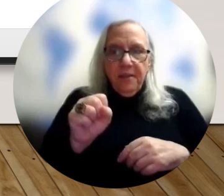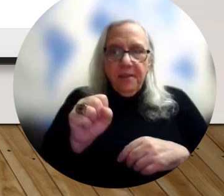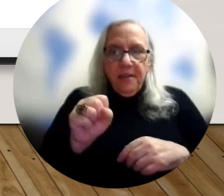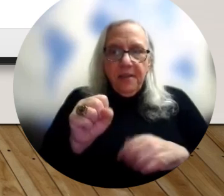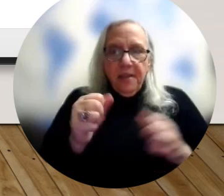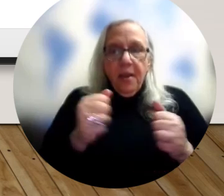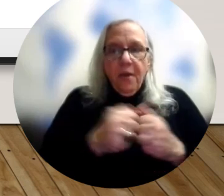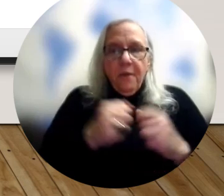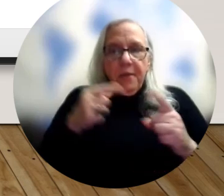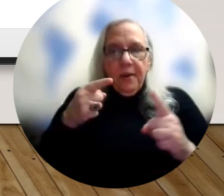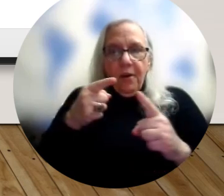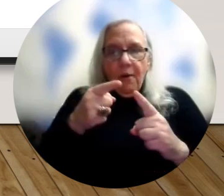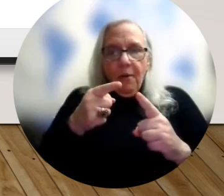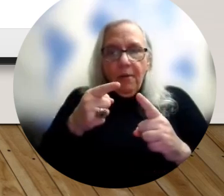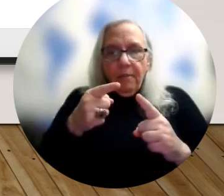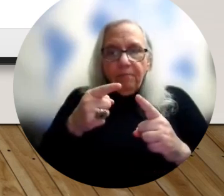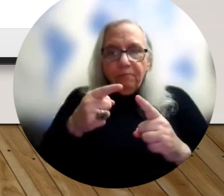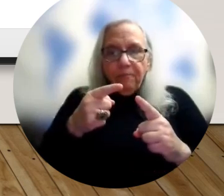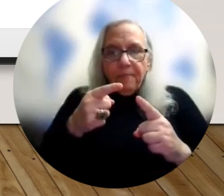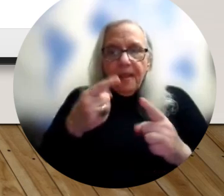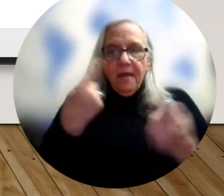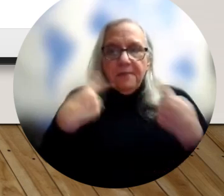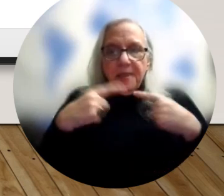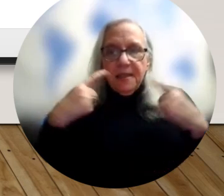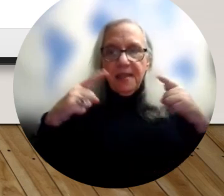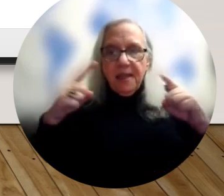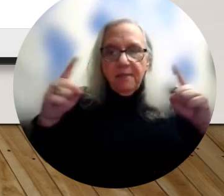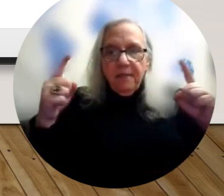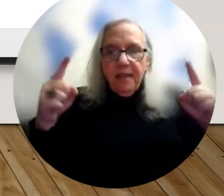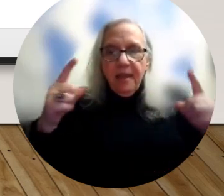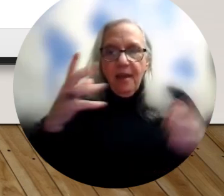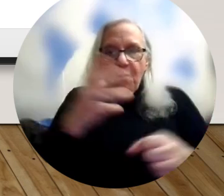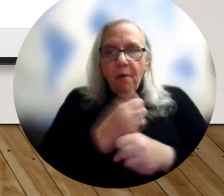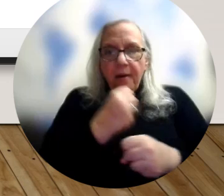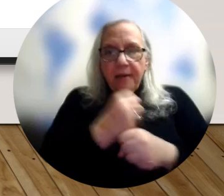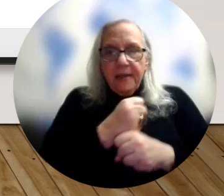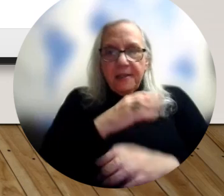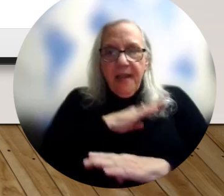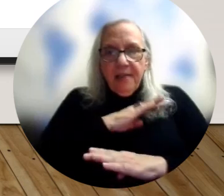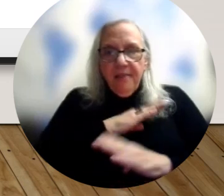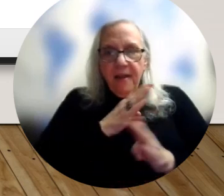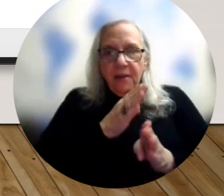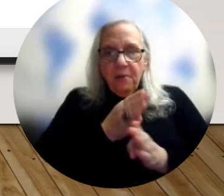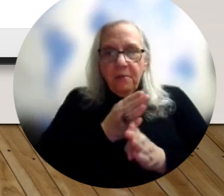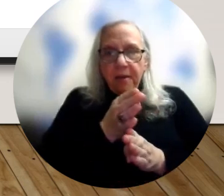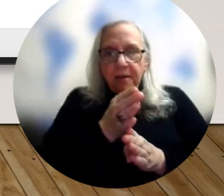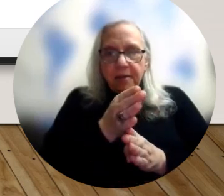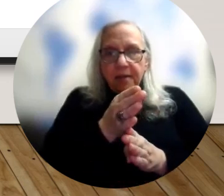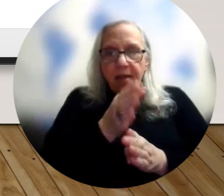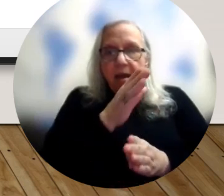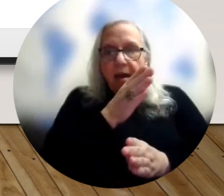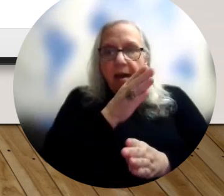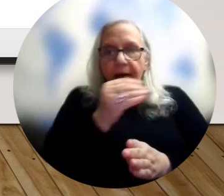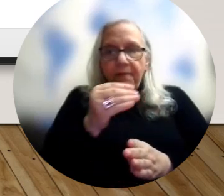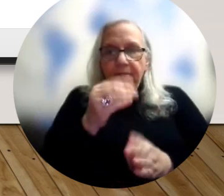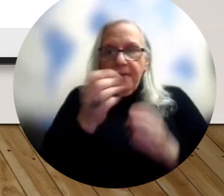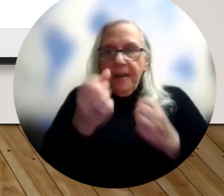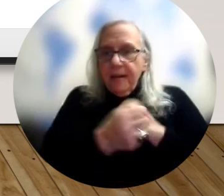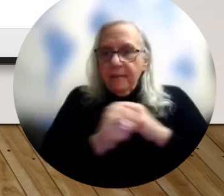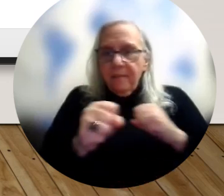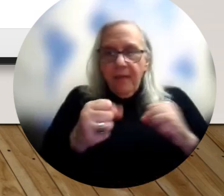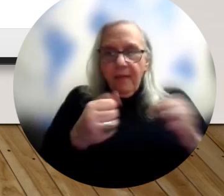rehabilitation services with the goal of successfully acquiring satisfying careers,